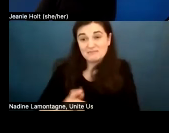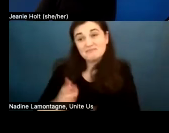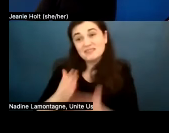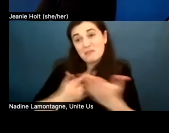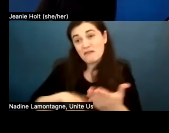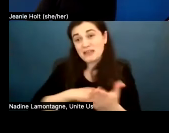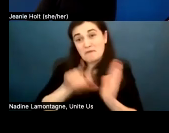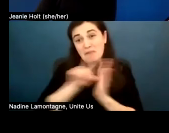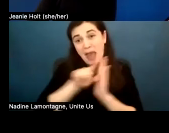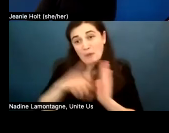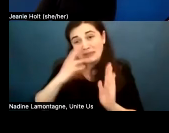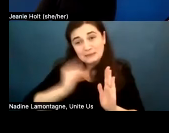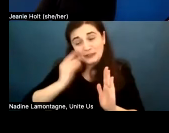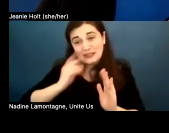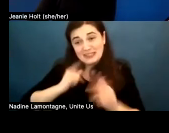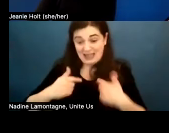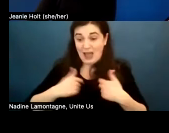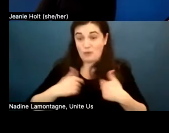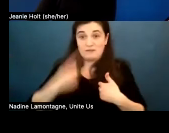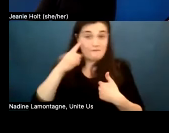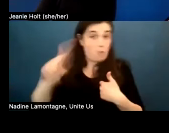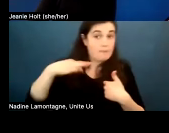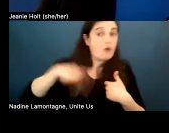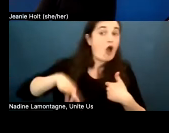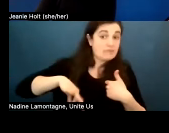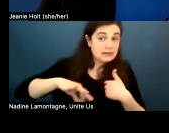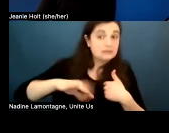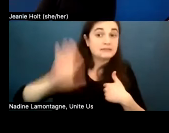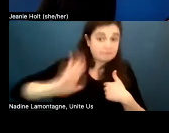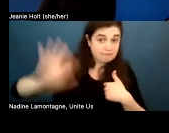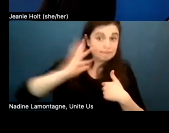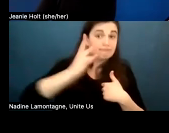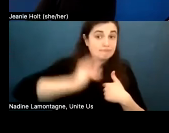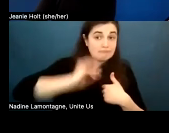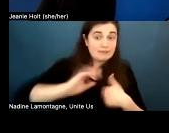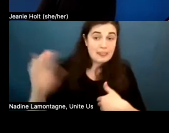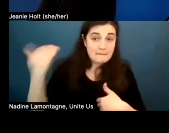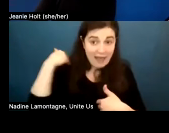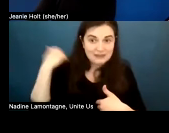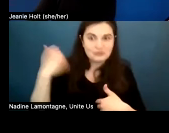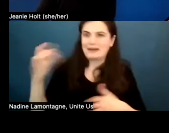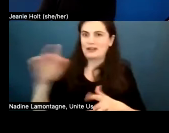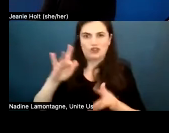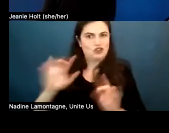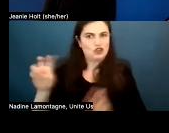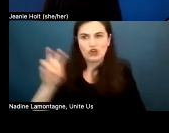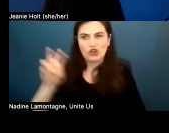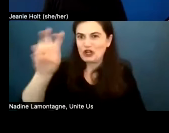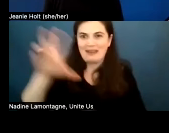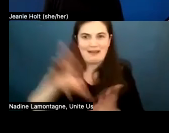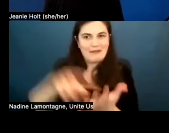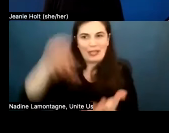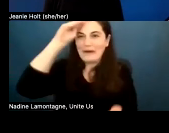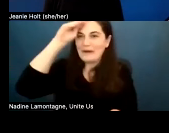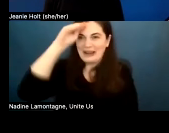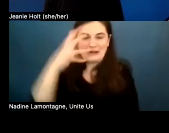nonprofit experience, which transferred over to this work pretty nicely, though it's been a journey of learning, let me tell you.